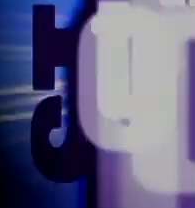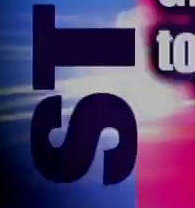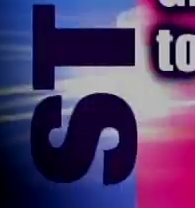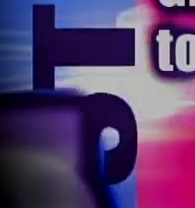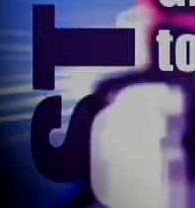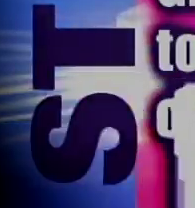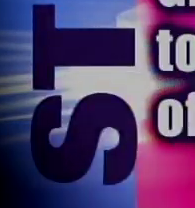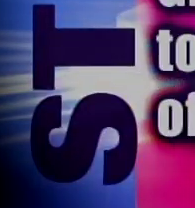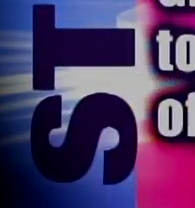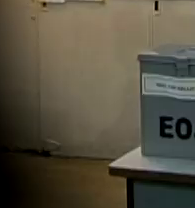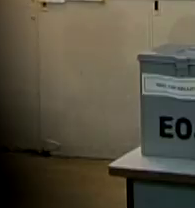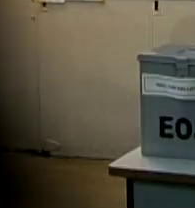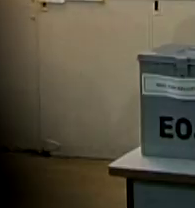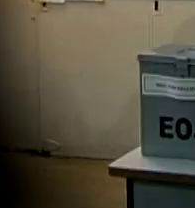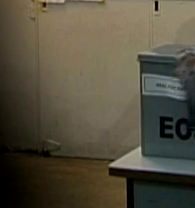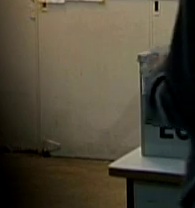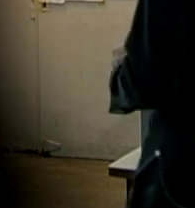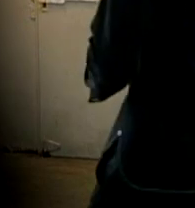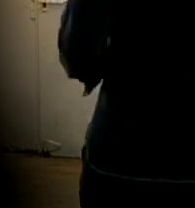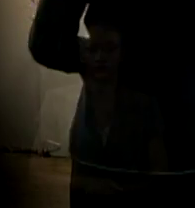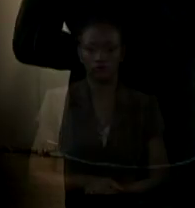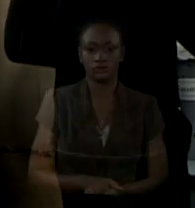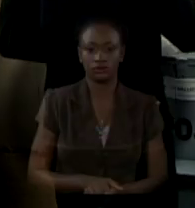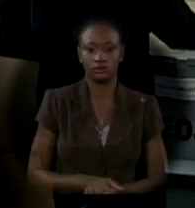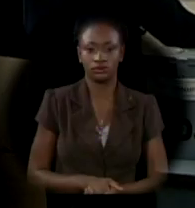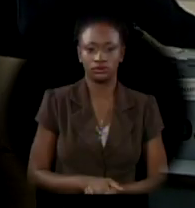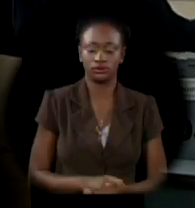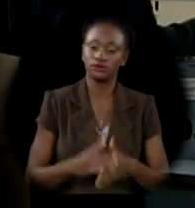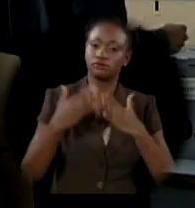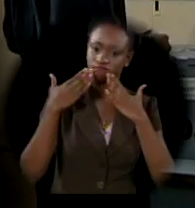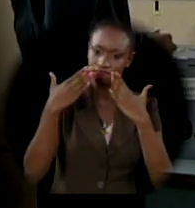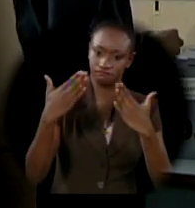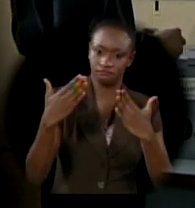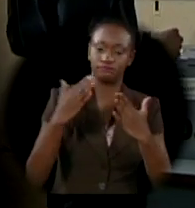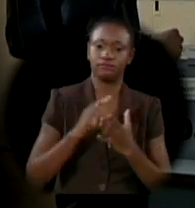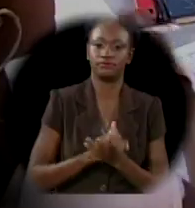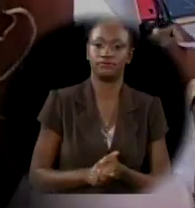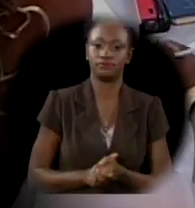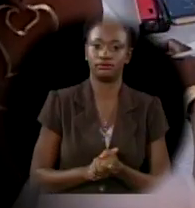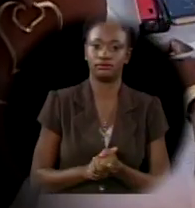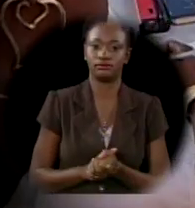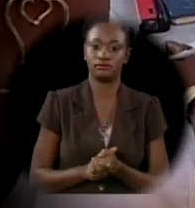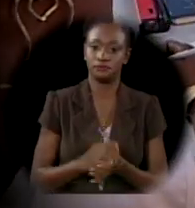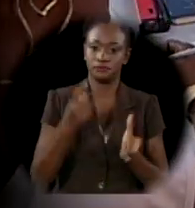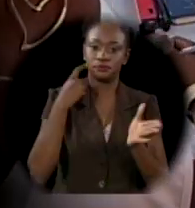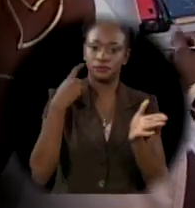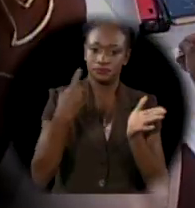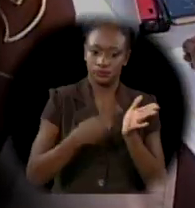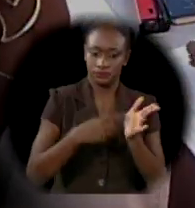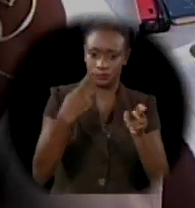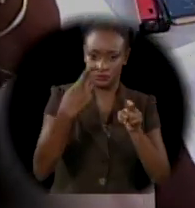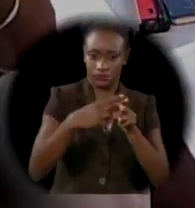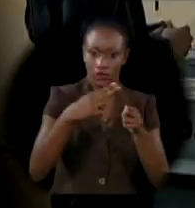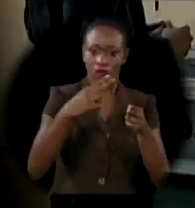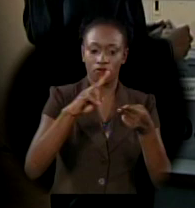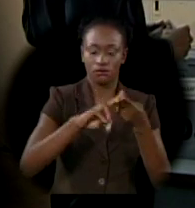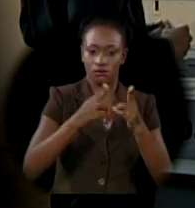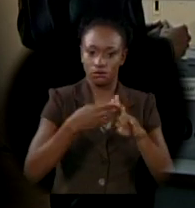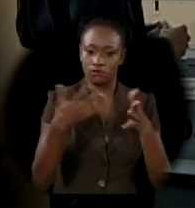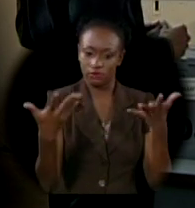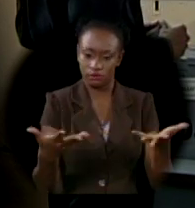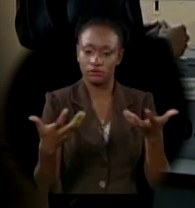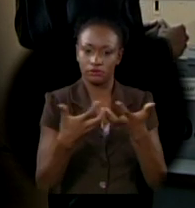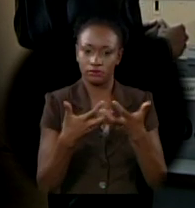Thank you, Mr. Atkinson. Check, serial number return. Mr.